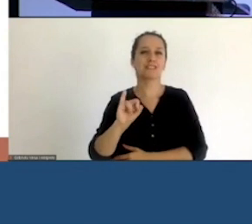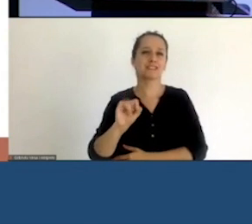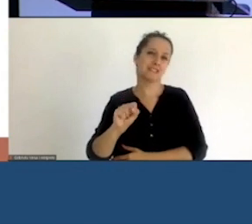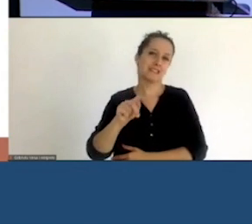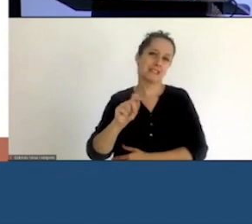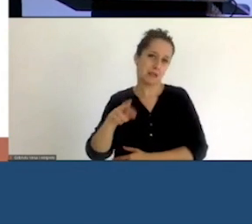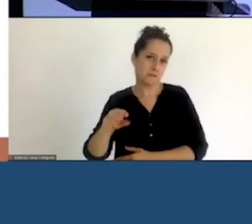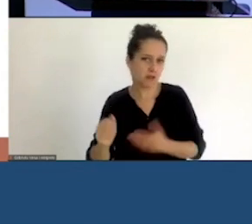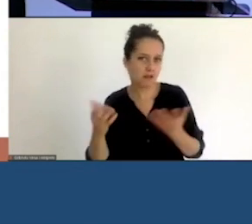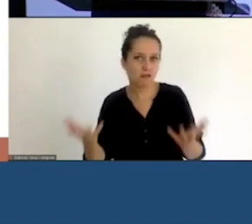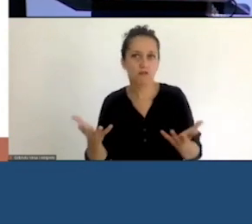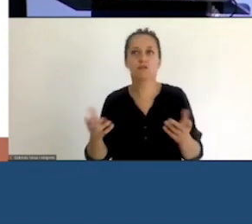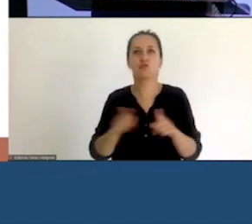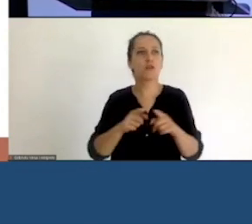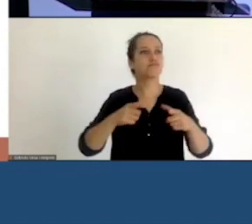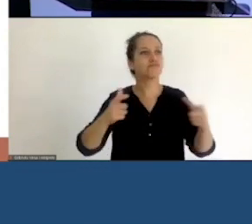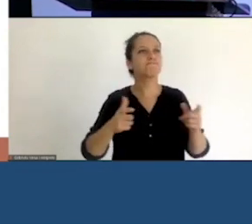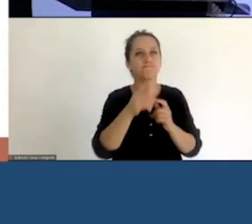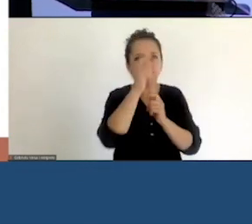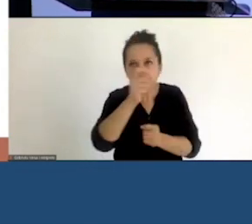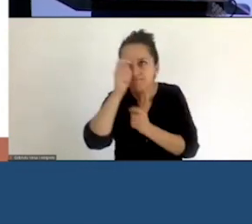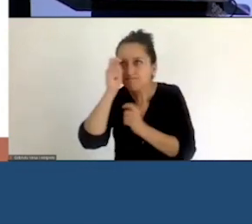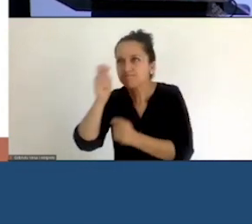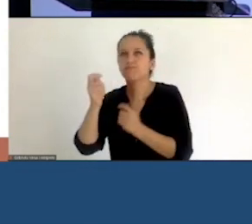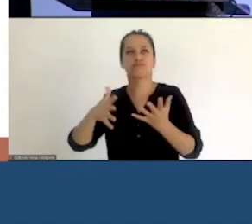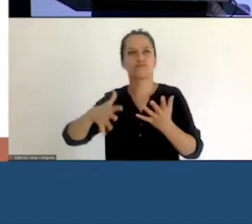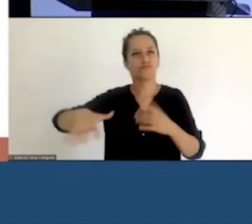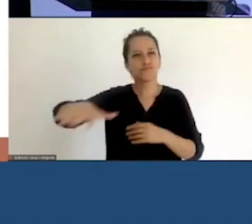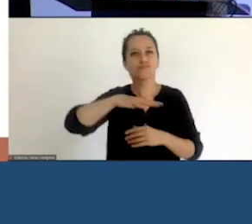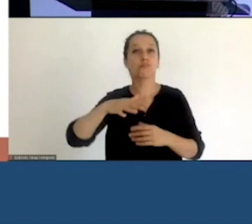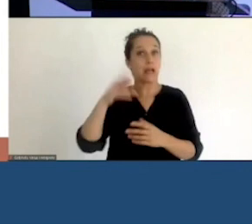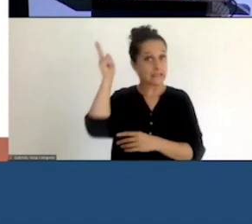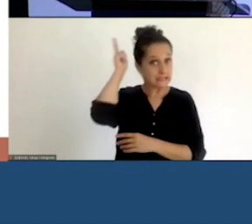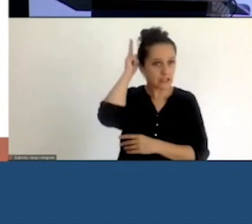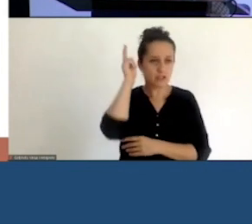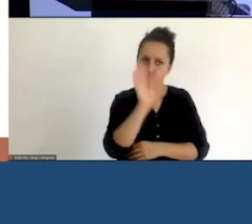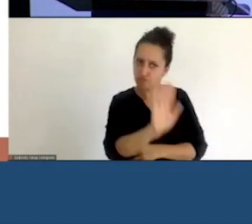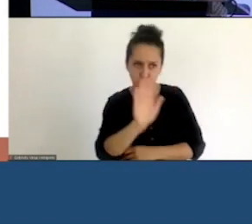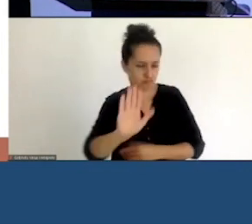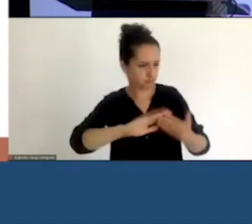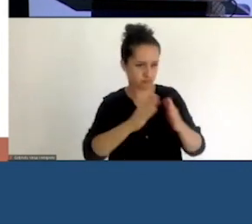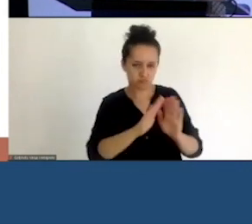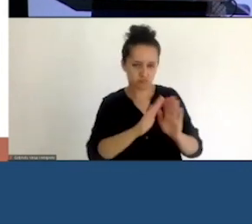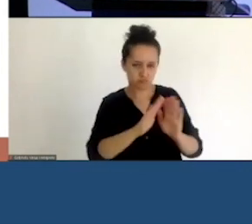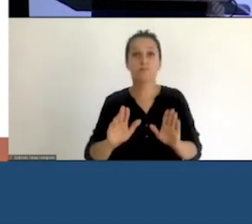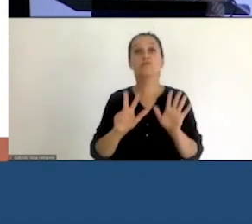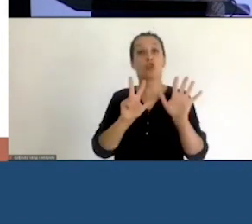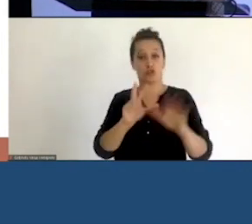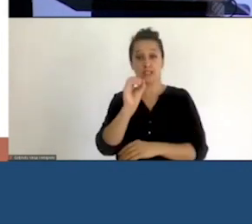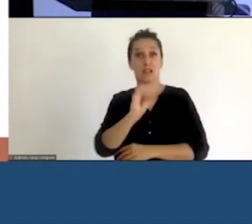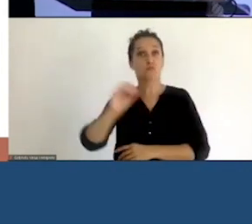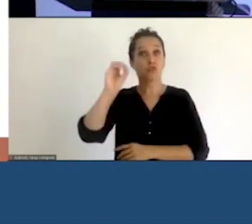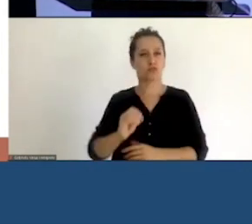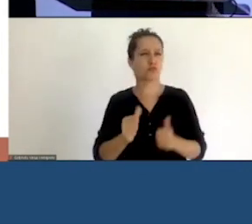system to measure and protect nature, protect 80% of forests need to